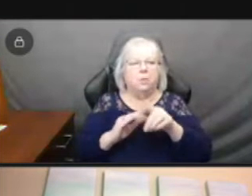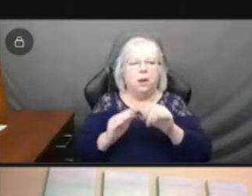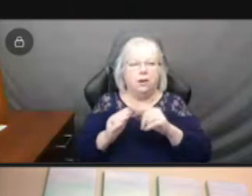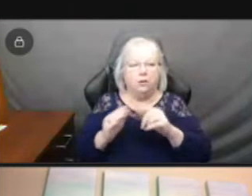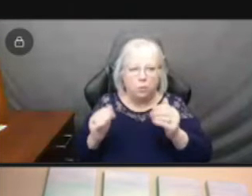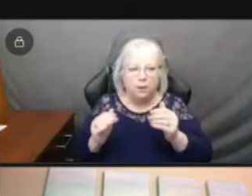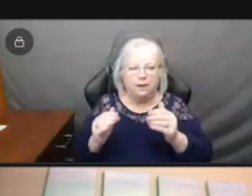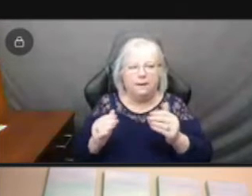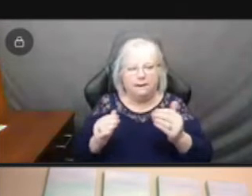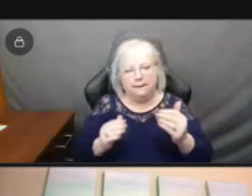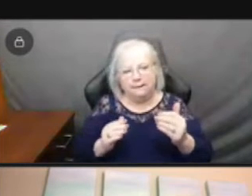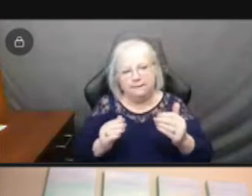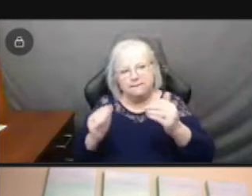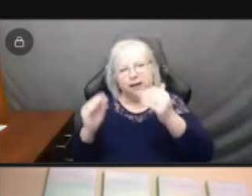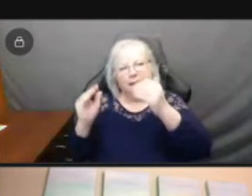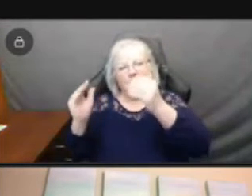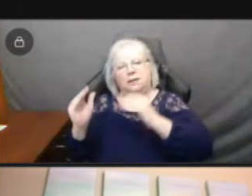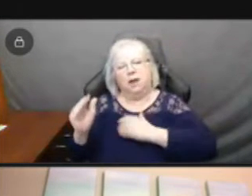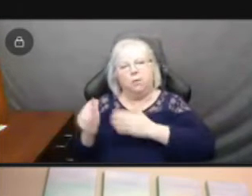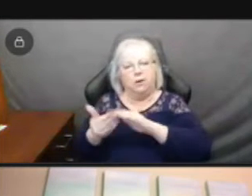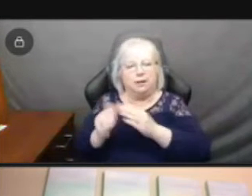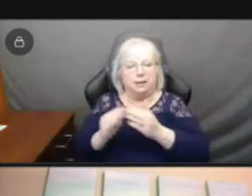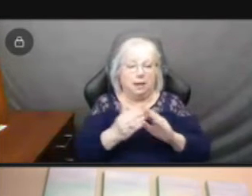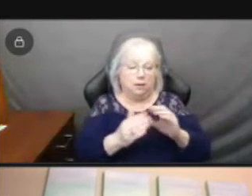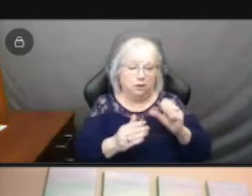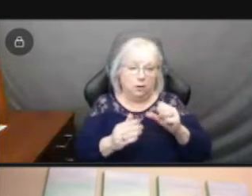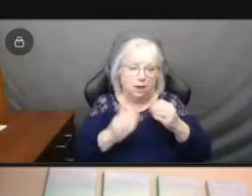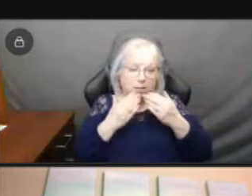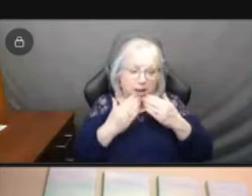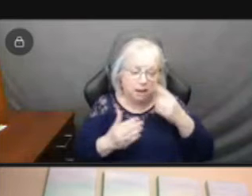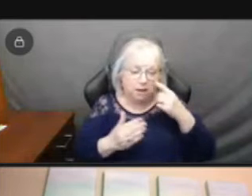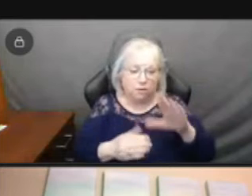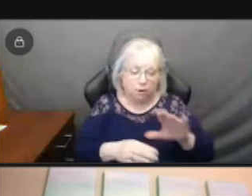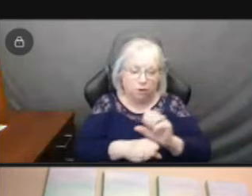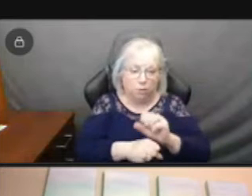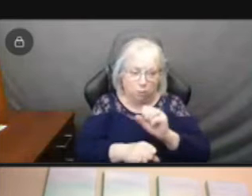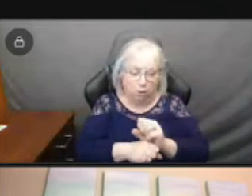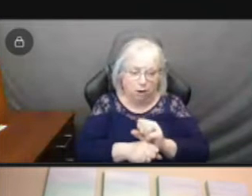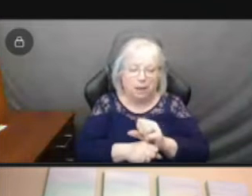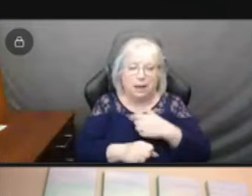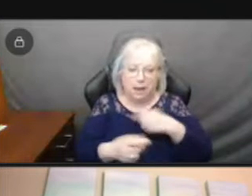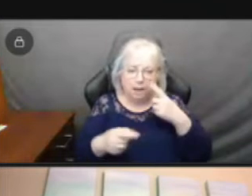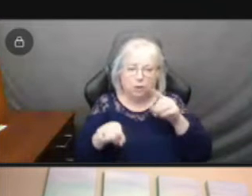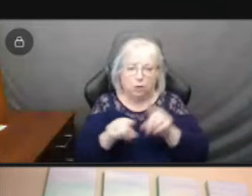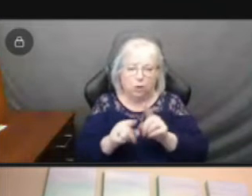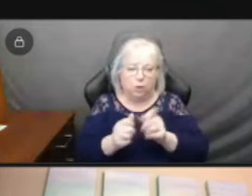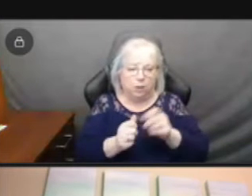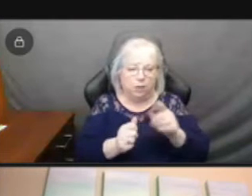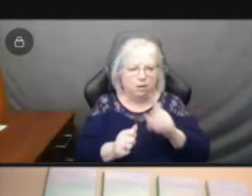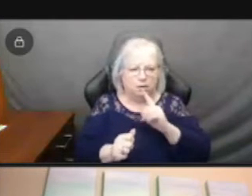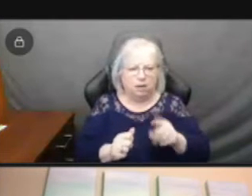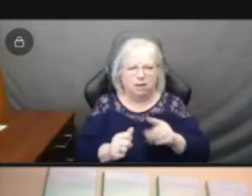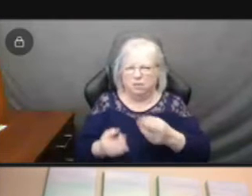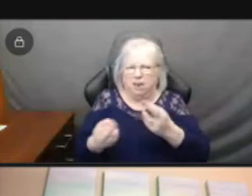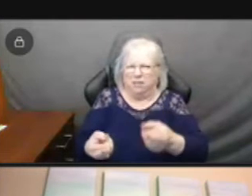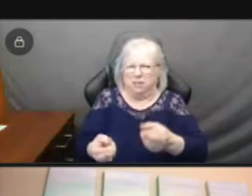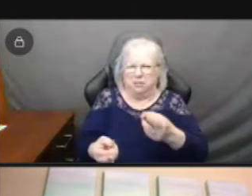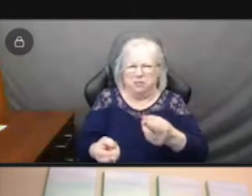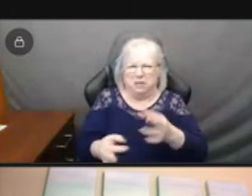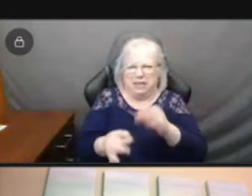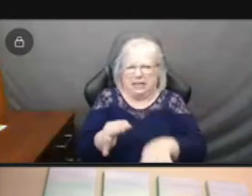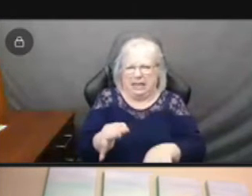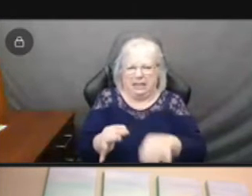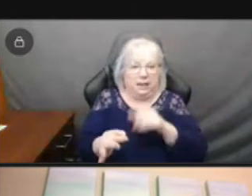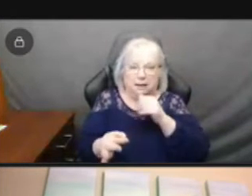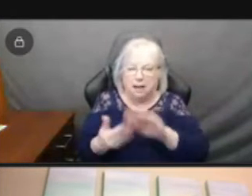that. And I agree with you. It's an easy one. It's a resolution. It's not an